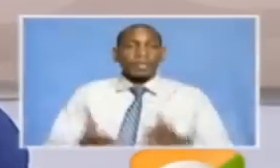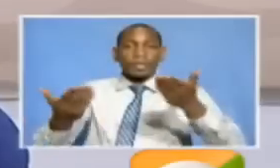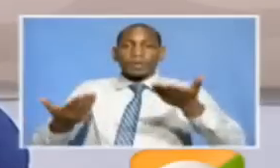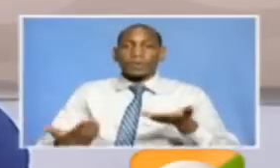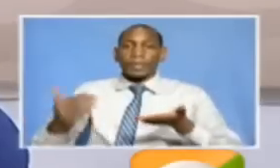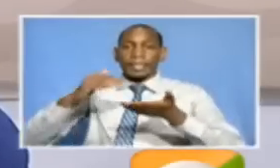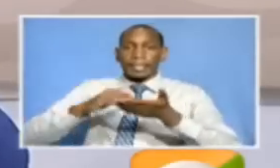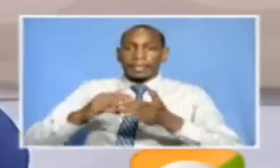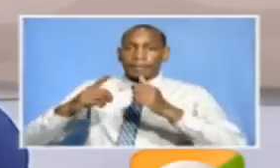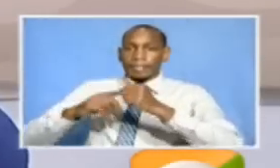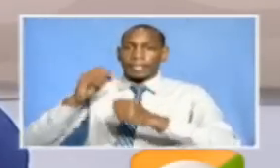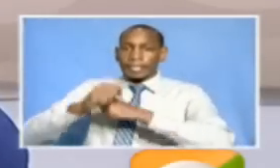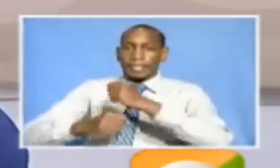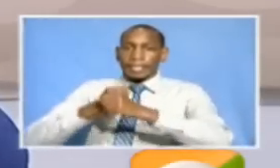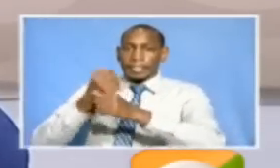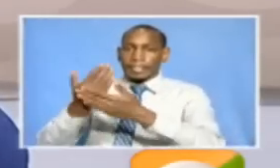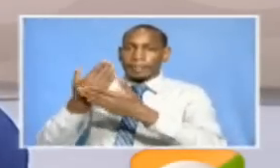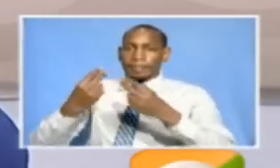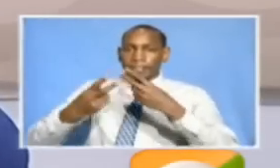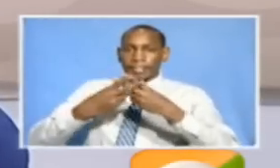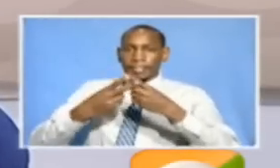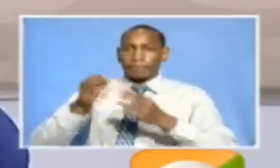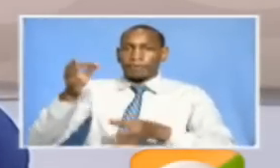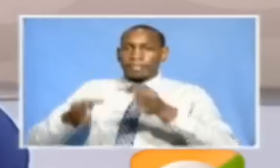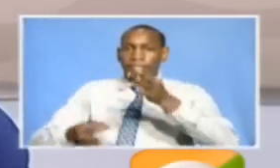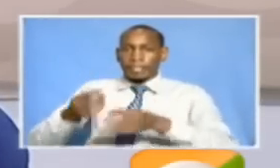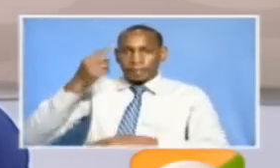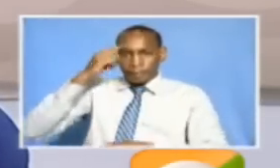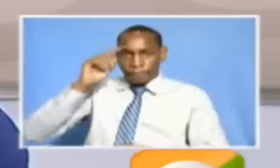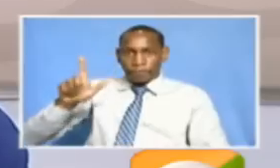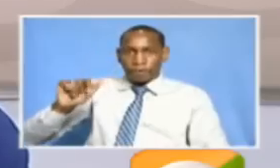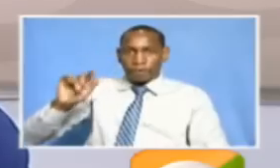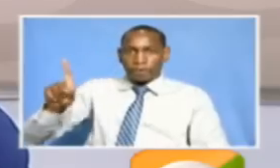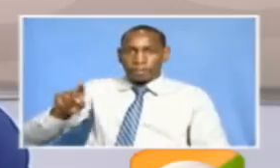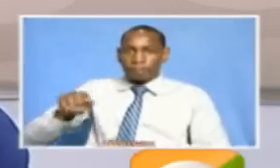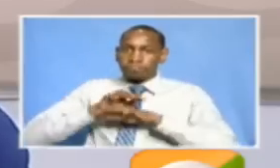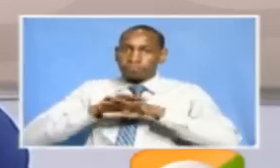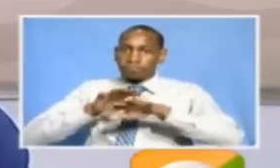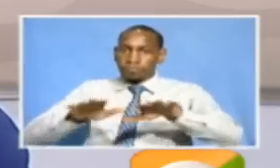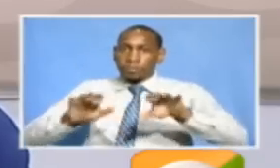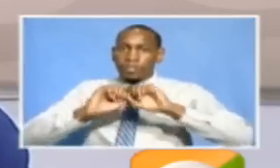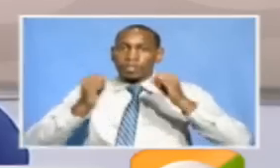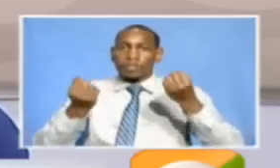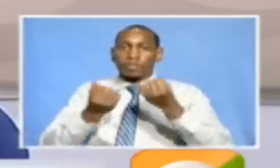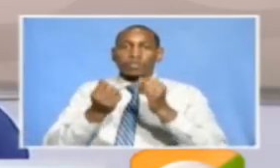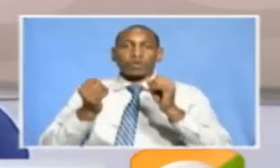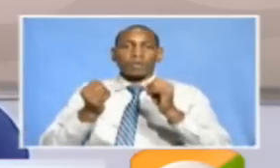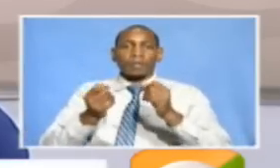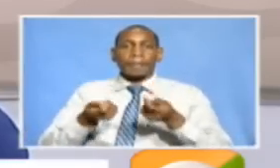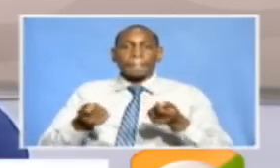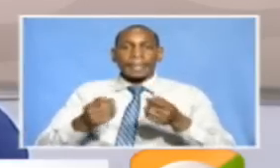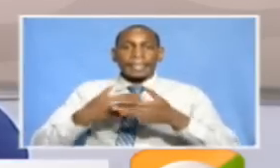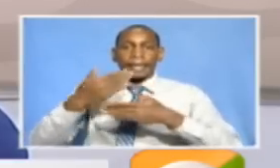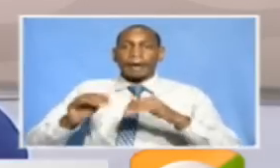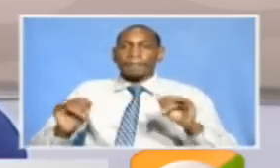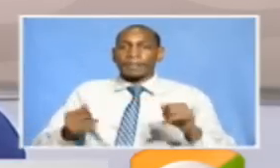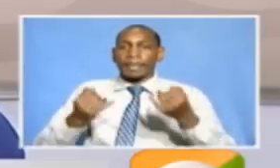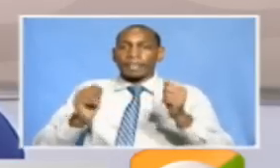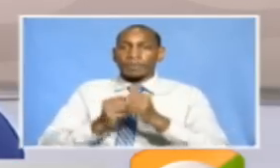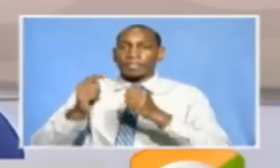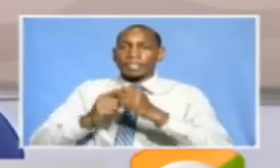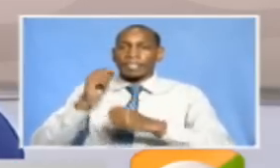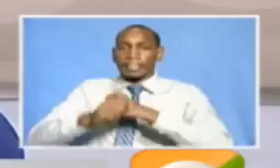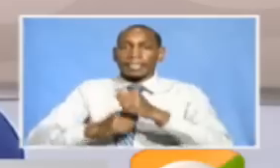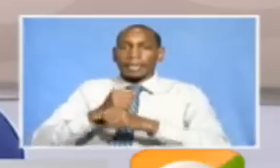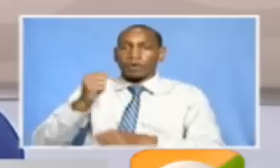Welcome back. Now, 6 years ago, hashtag Justice for Liz flooded our timelines on social media after news of a